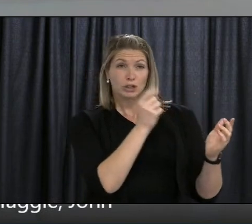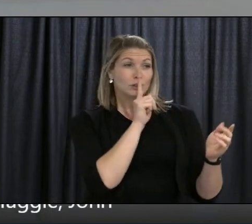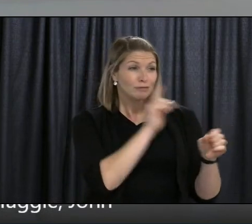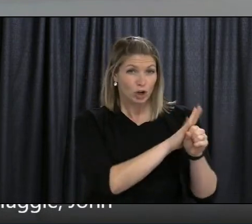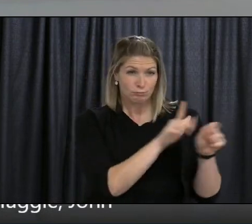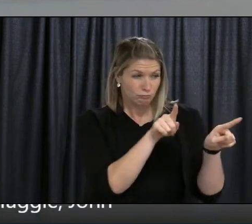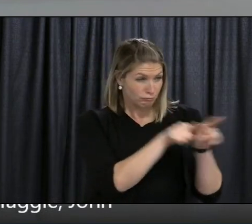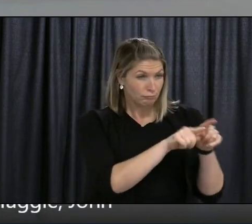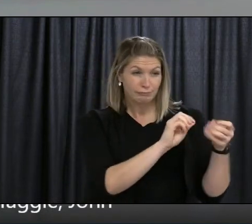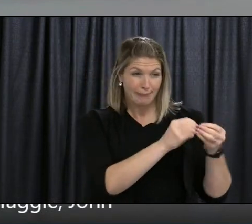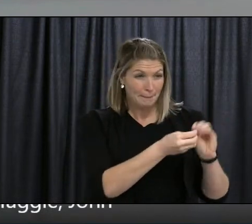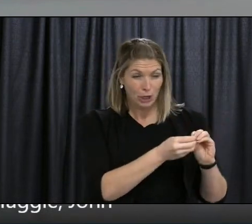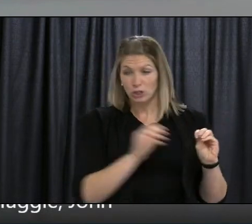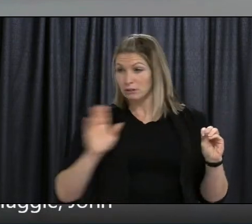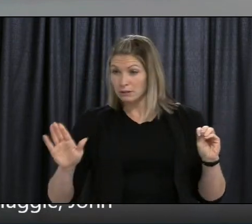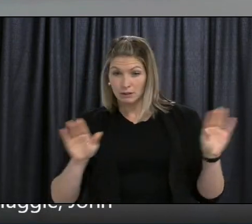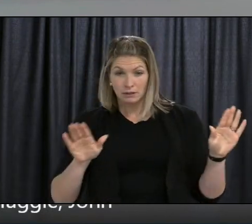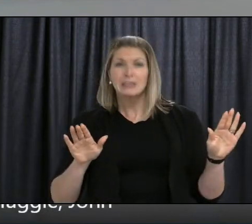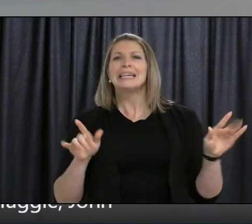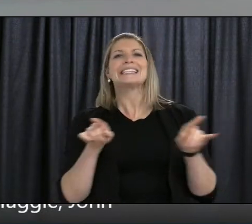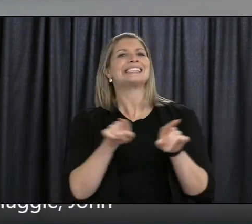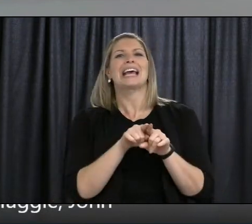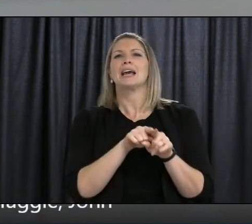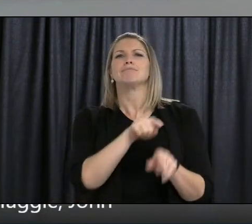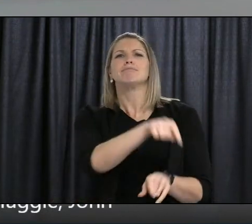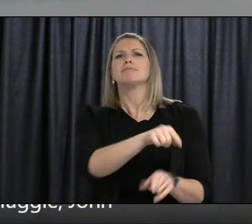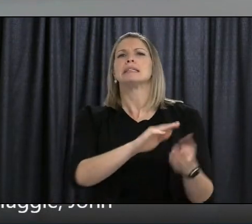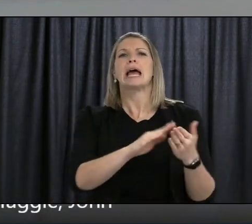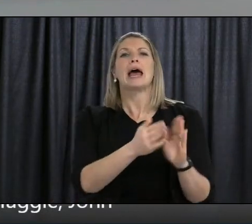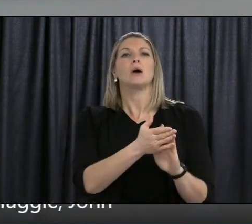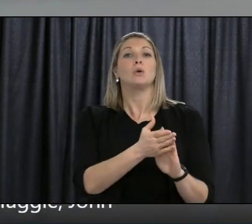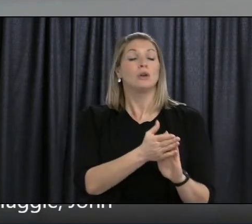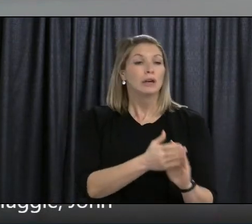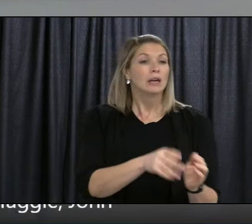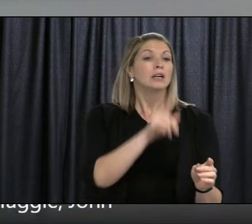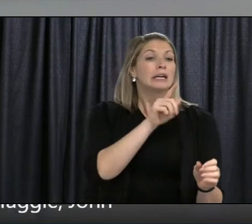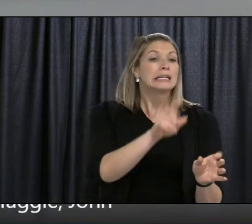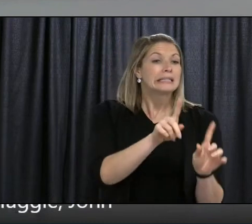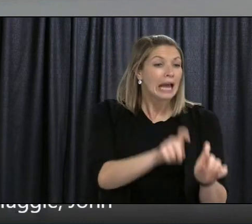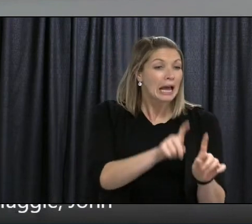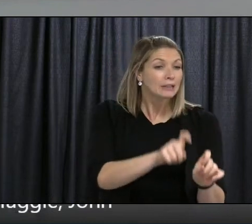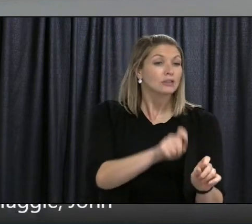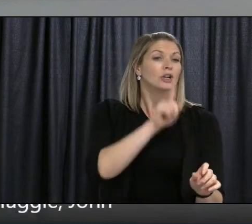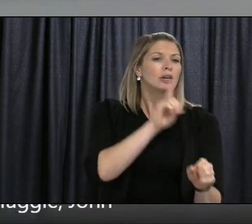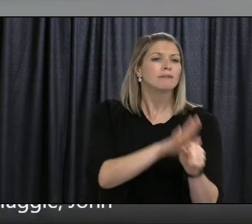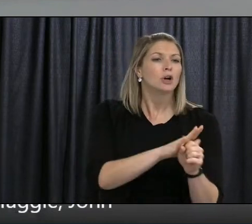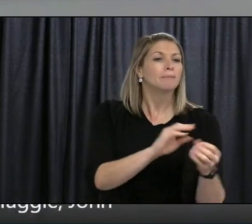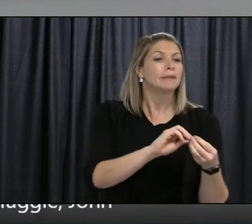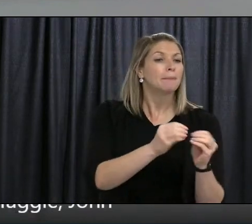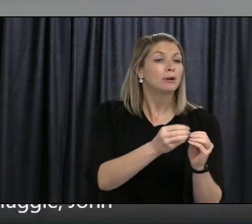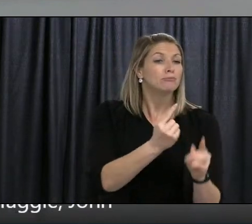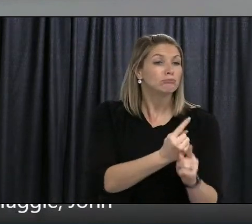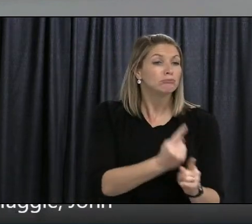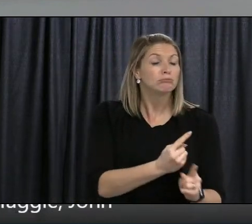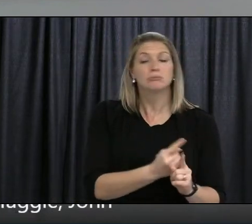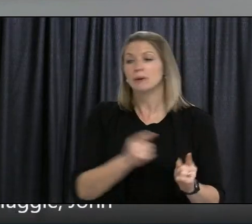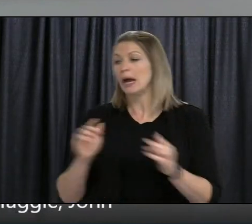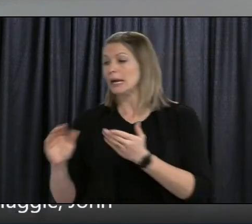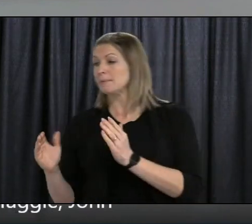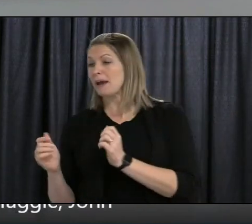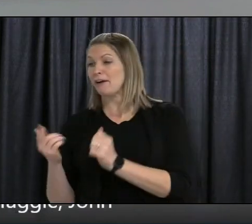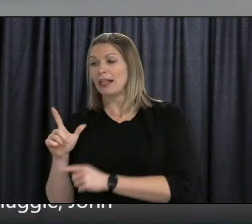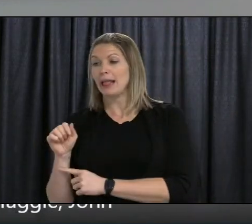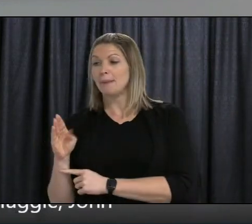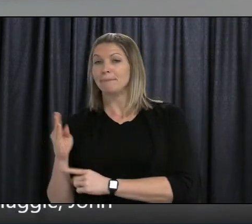Microbiological Laboratory. The ID now has been in the province a while, and we've been able to get the equipment up, running,